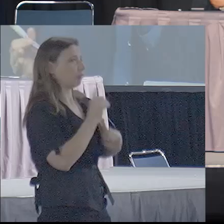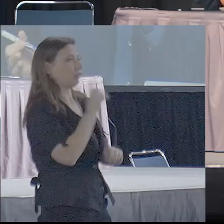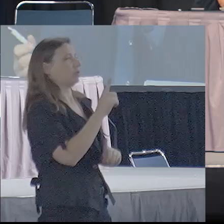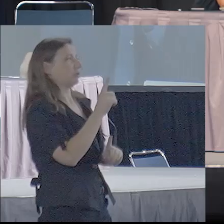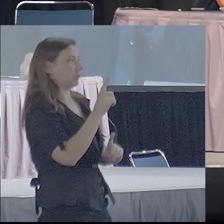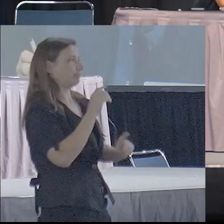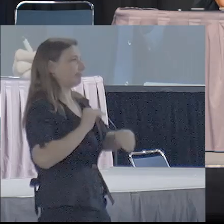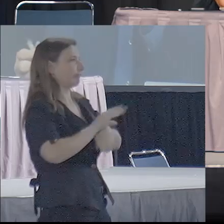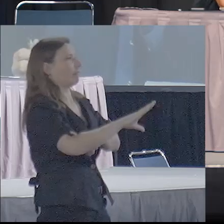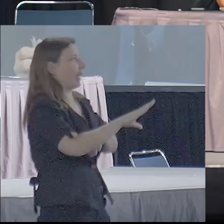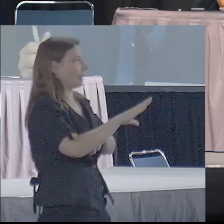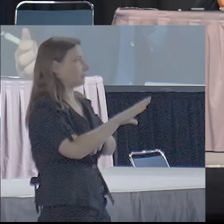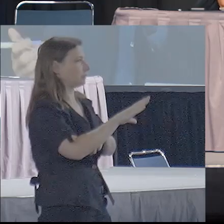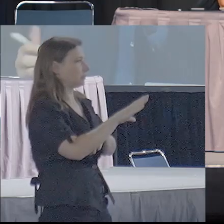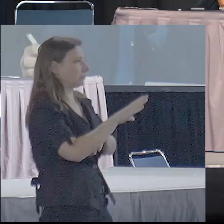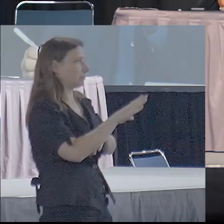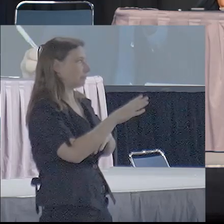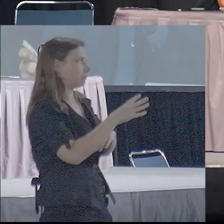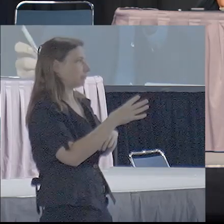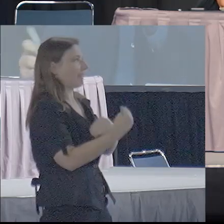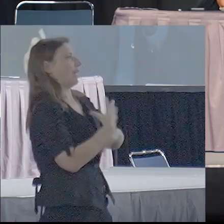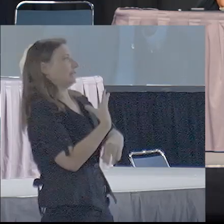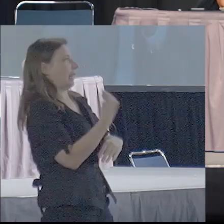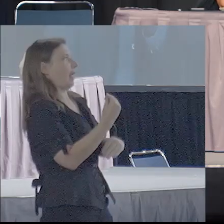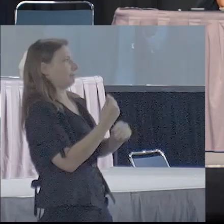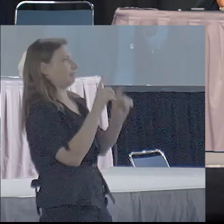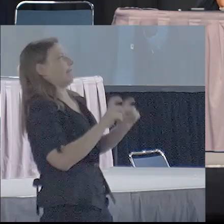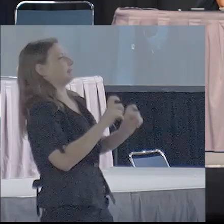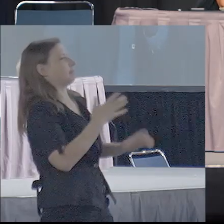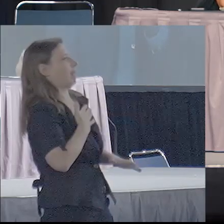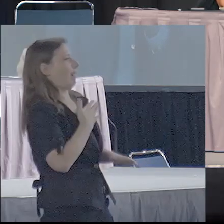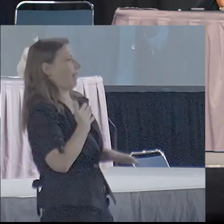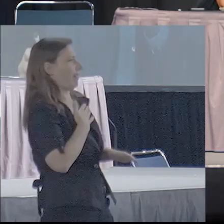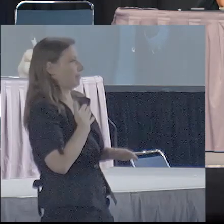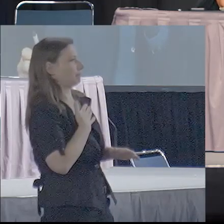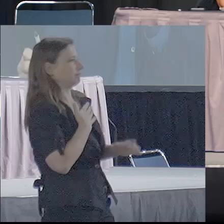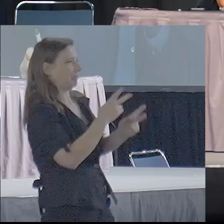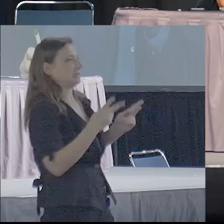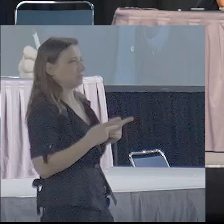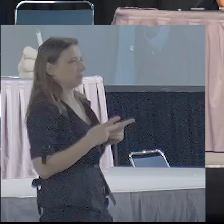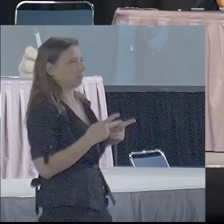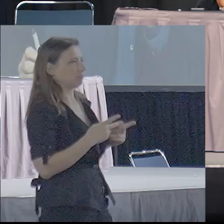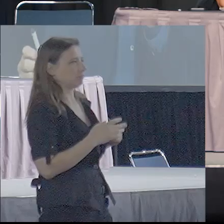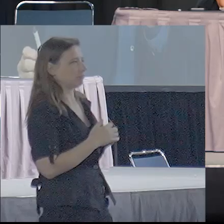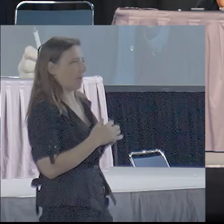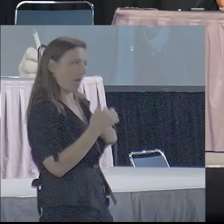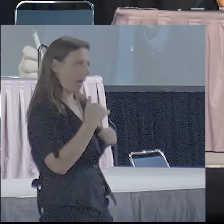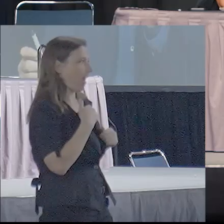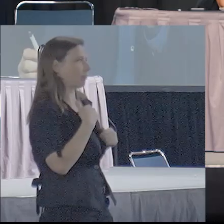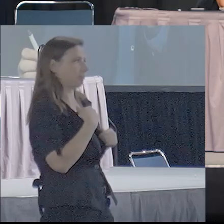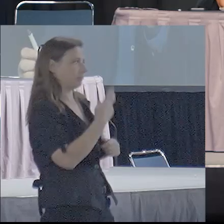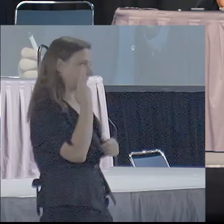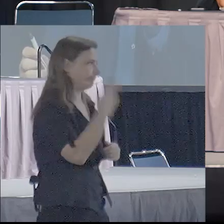shaped and tested my my position. I've had a front row seat